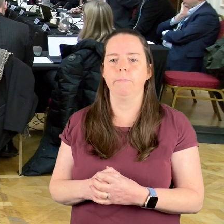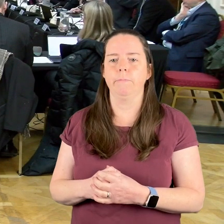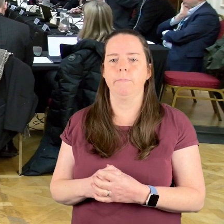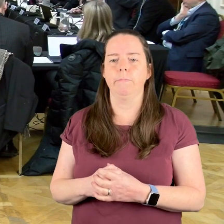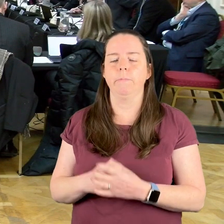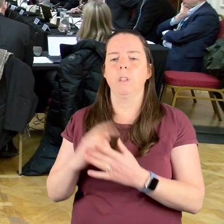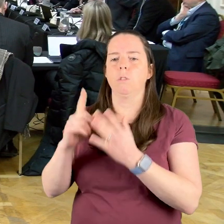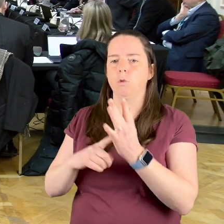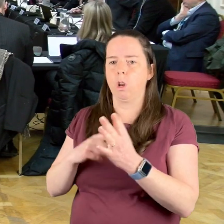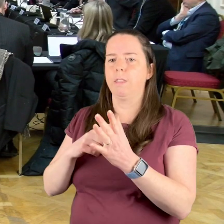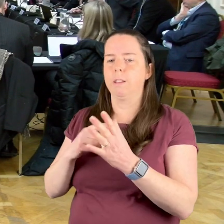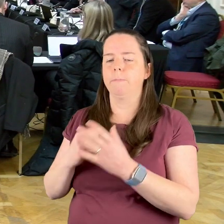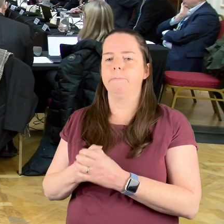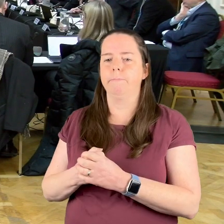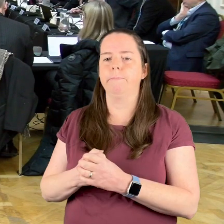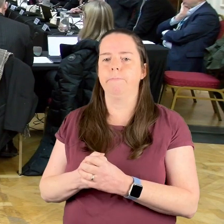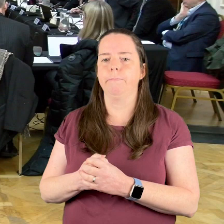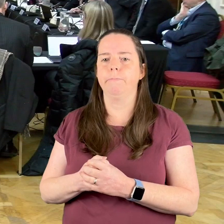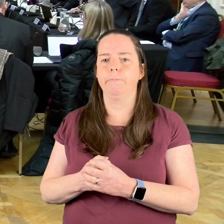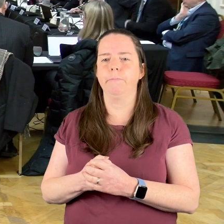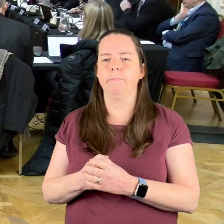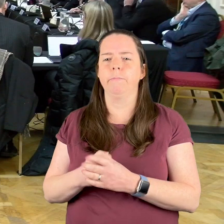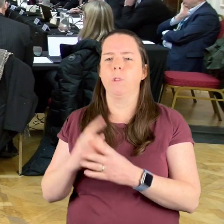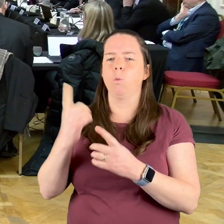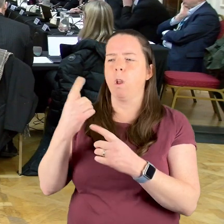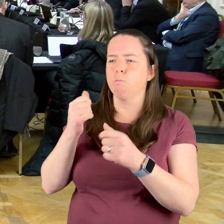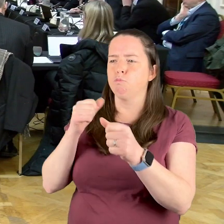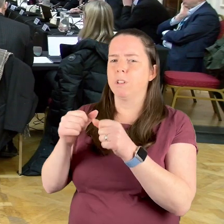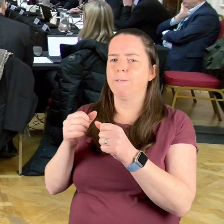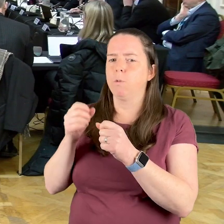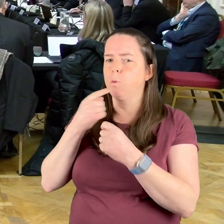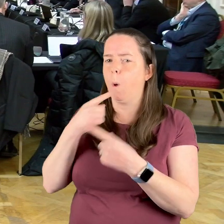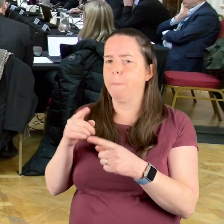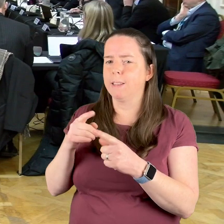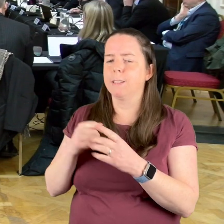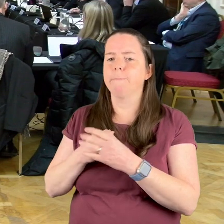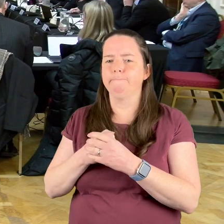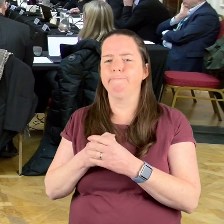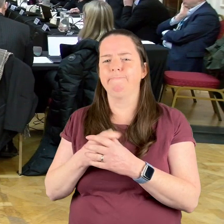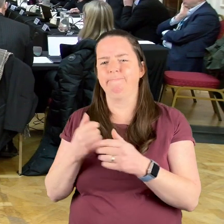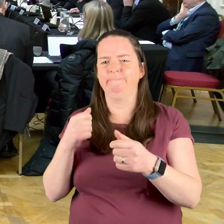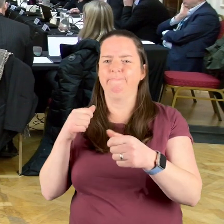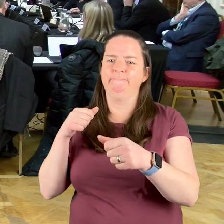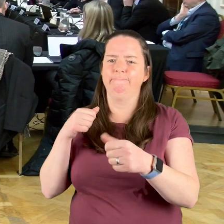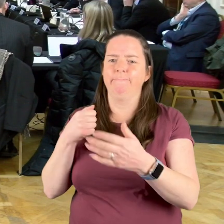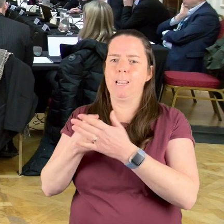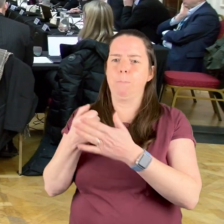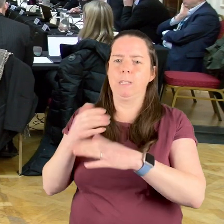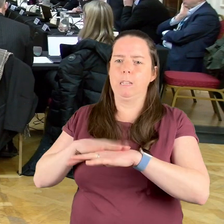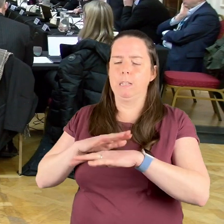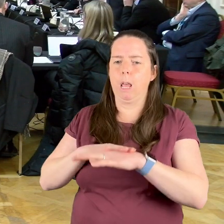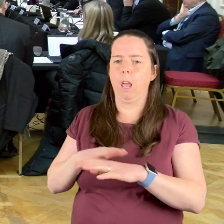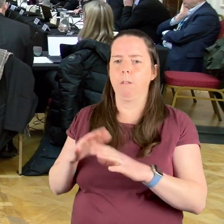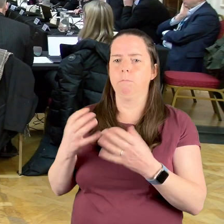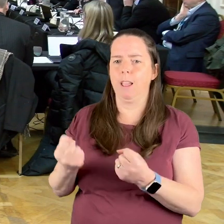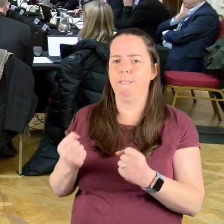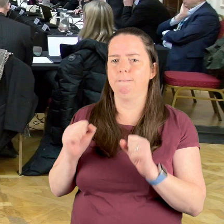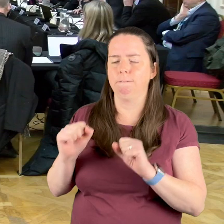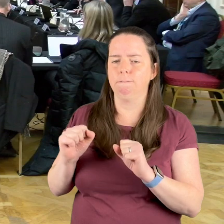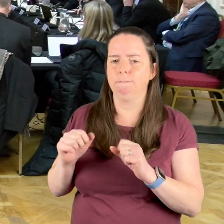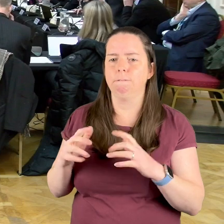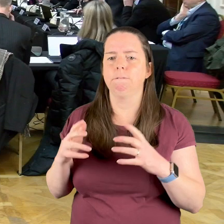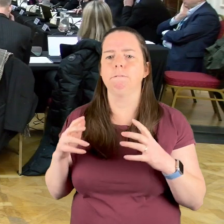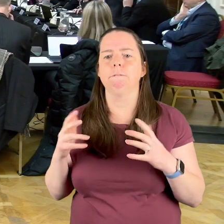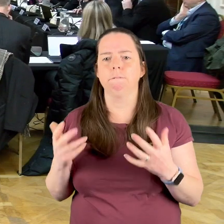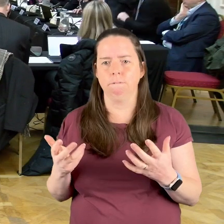Thank you. Jonathan. Just one brief comment, if I may. Given that there's obviously